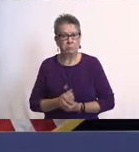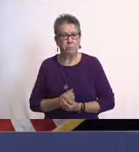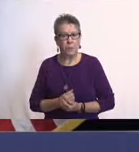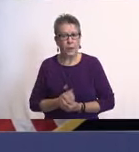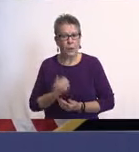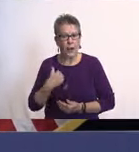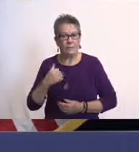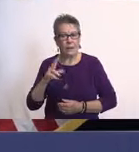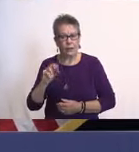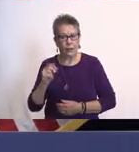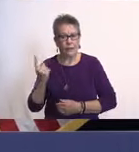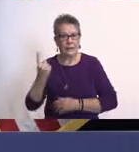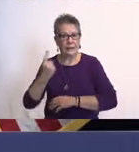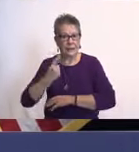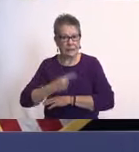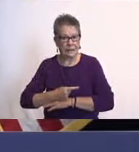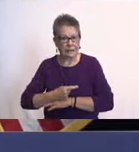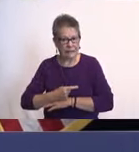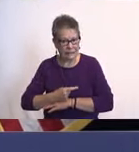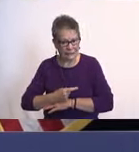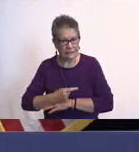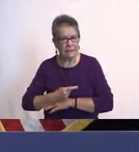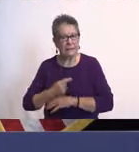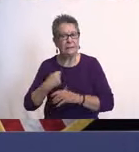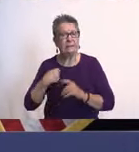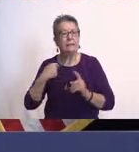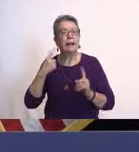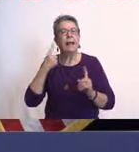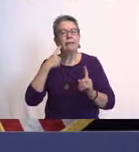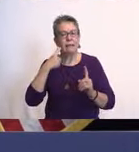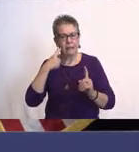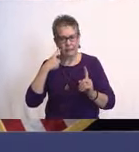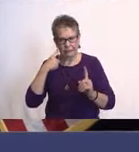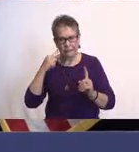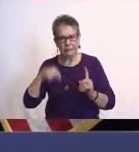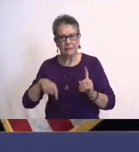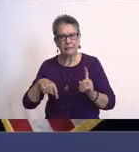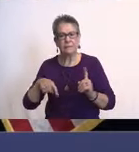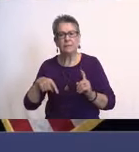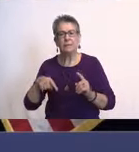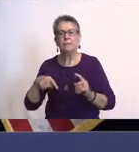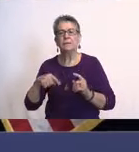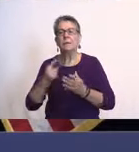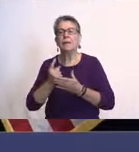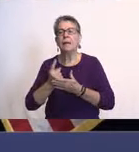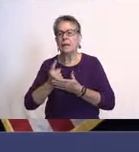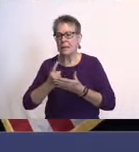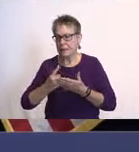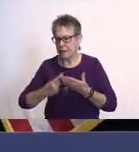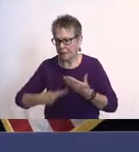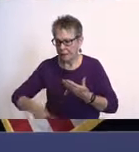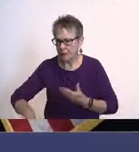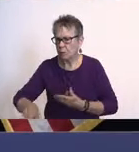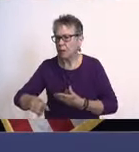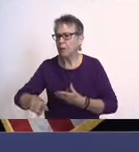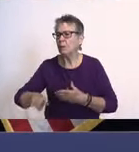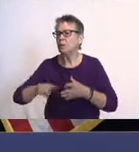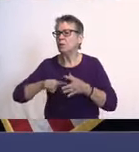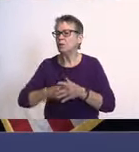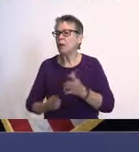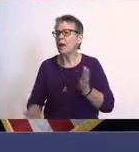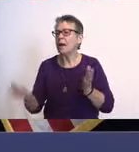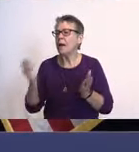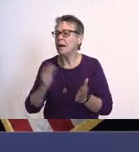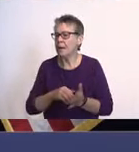which I guess is a week from tomorrow is when it's up again. We had no choice. The day, I think January 11th had 30 to